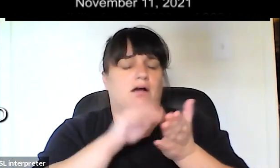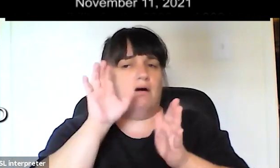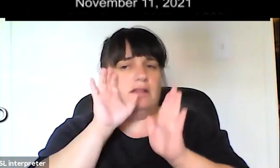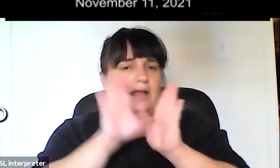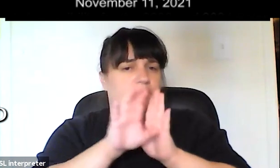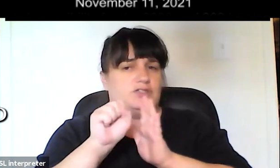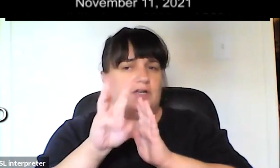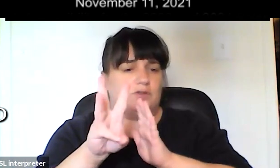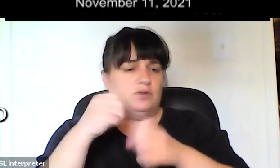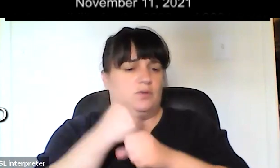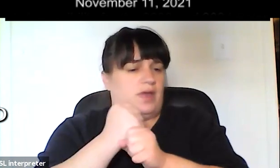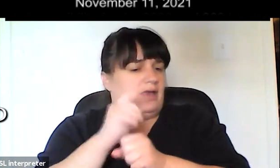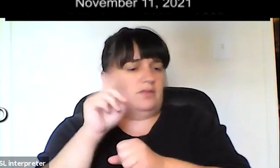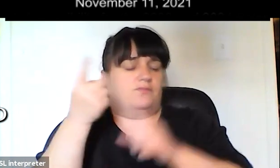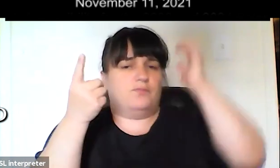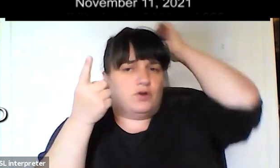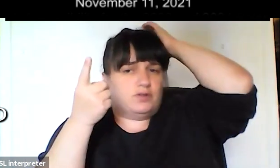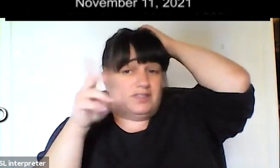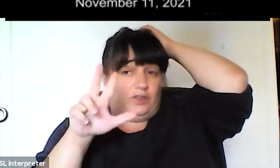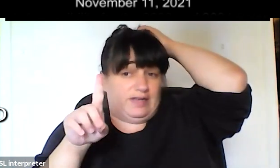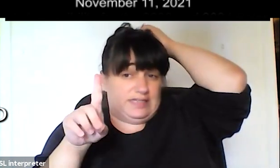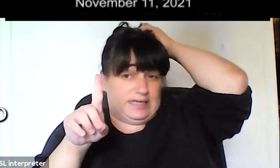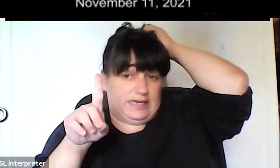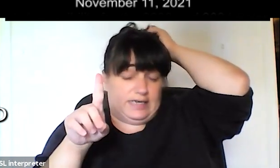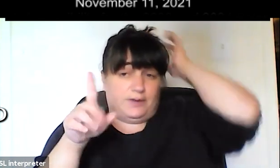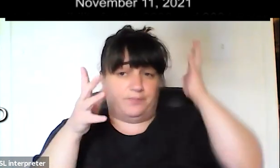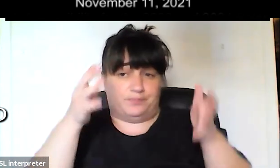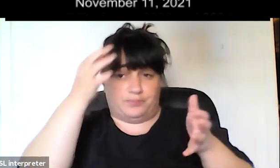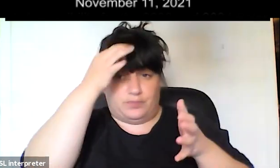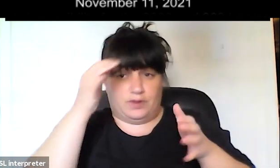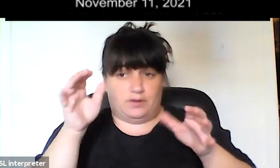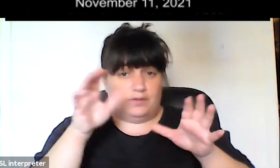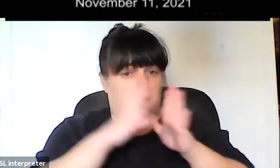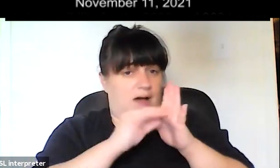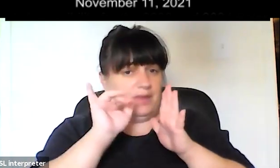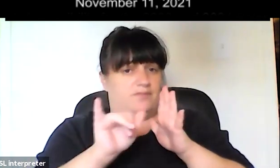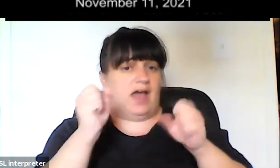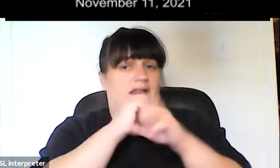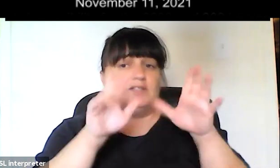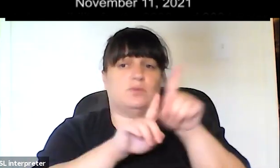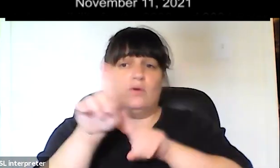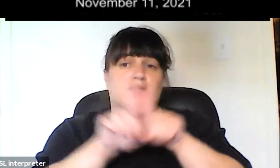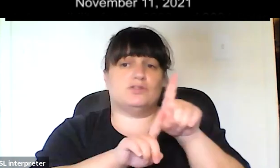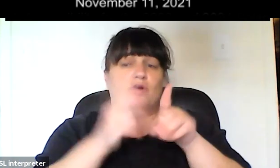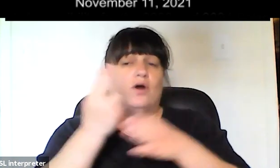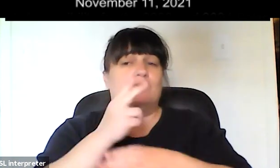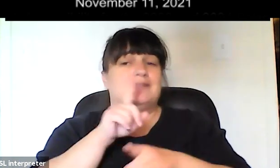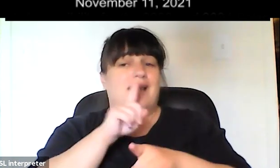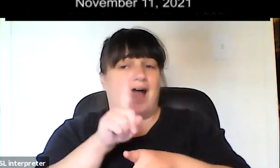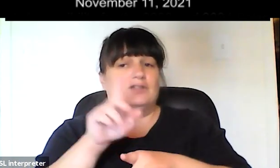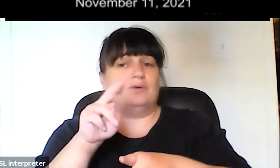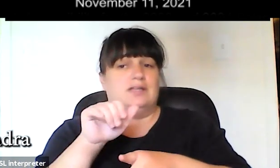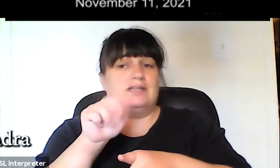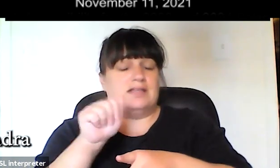to be able to create the very first 3D remnant of that exploded star using actual NASA